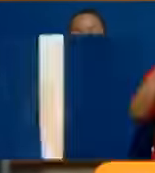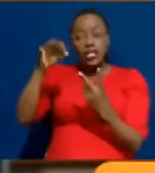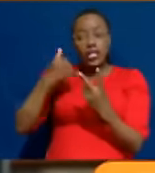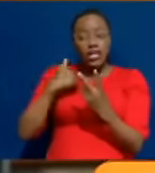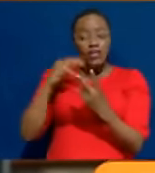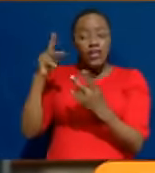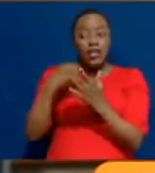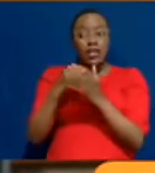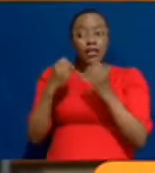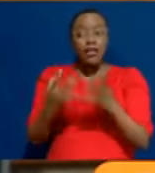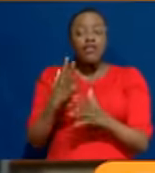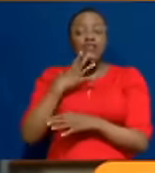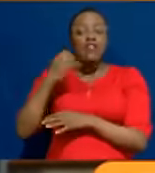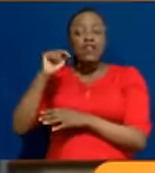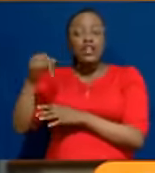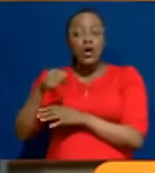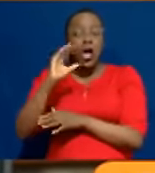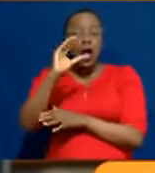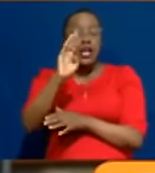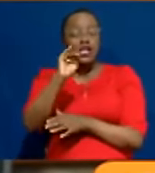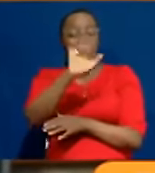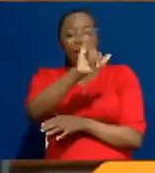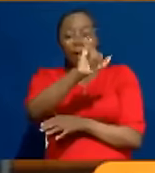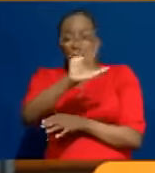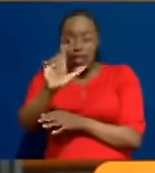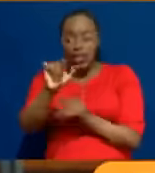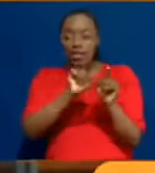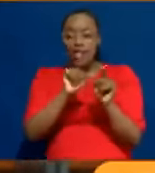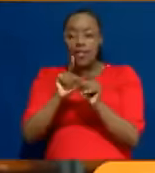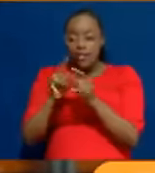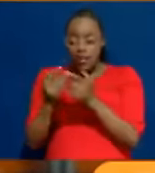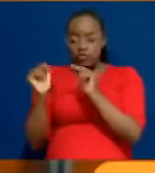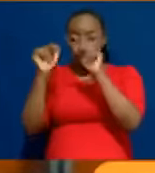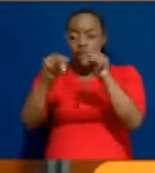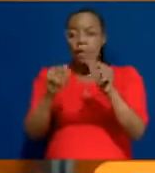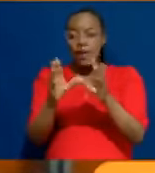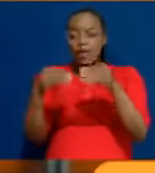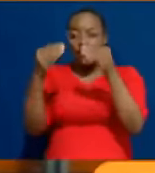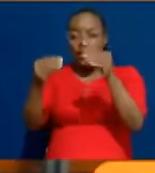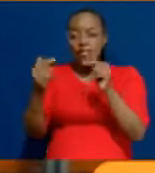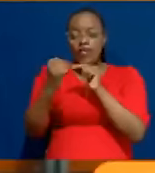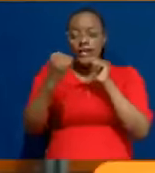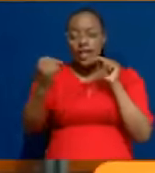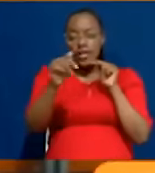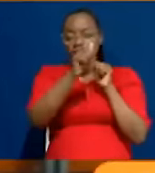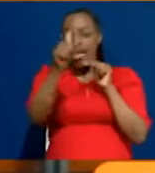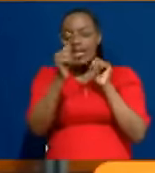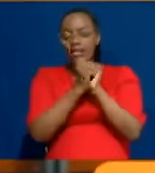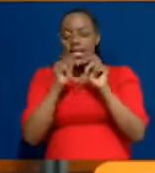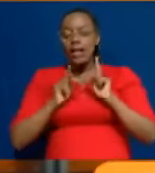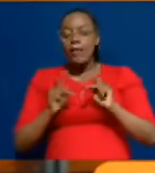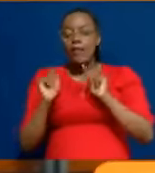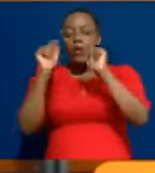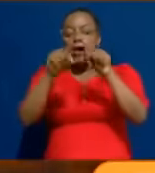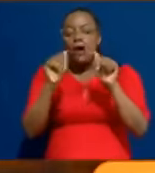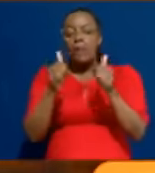Kenya shillings 500,000 cash bail. Summons to issue that is against the other 10 who are not in